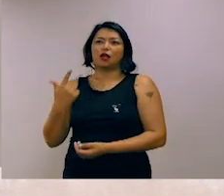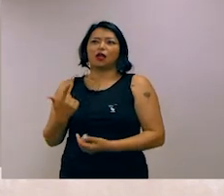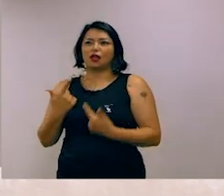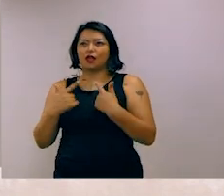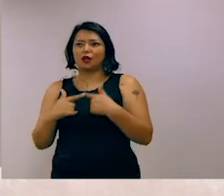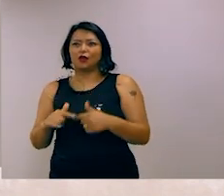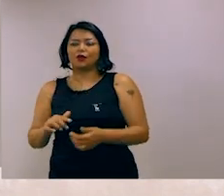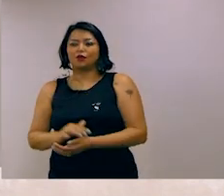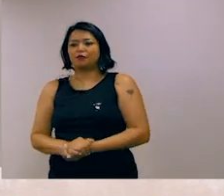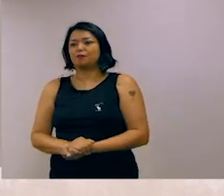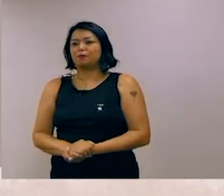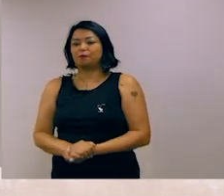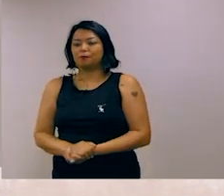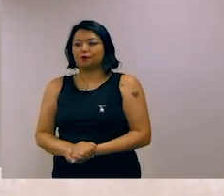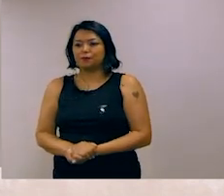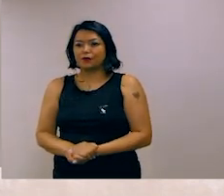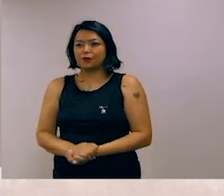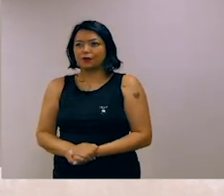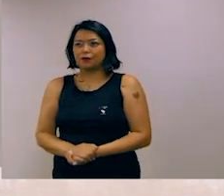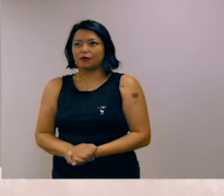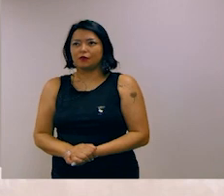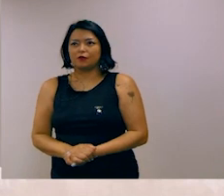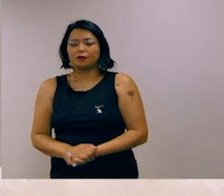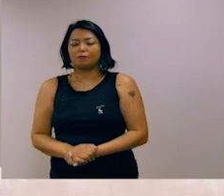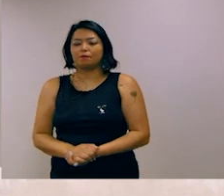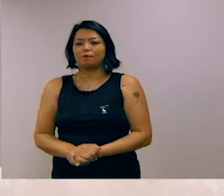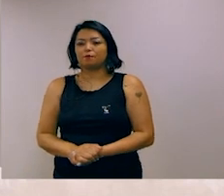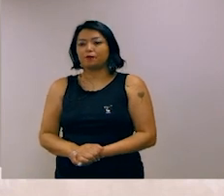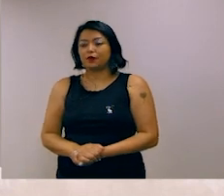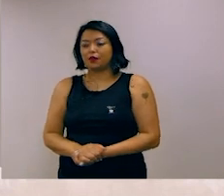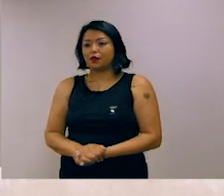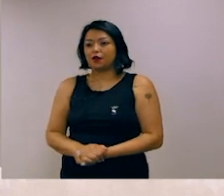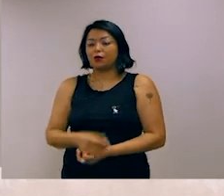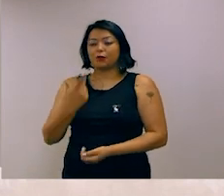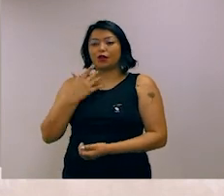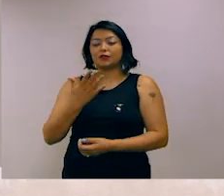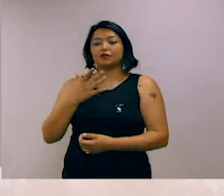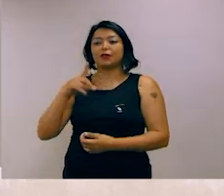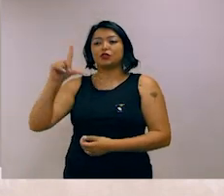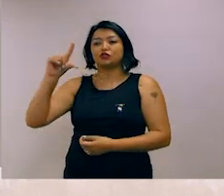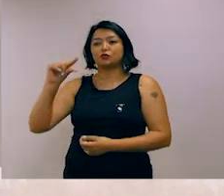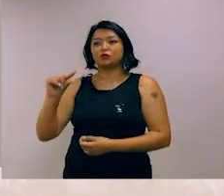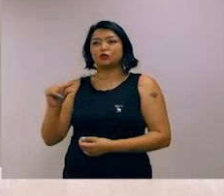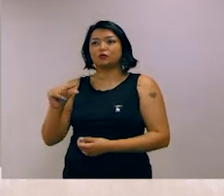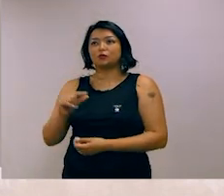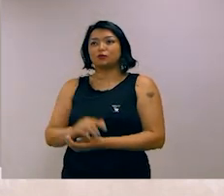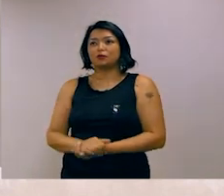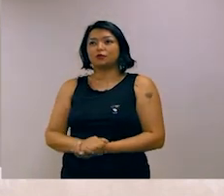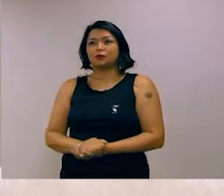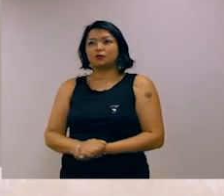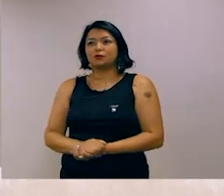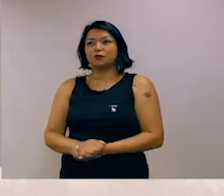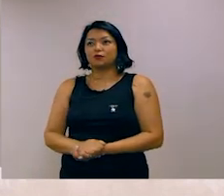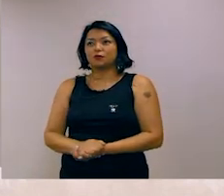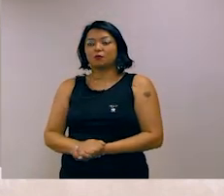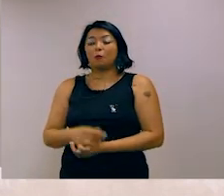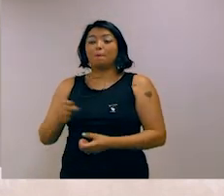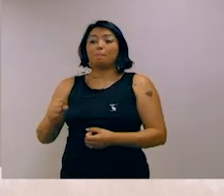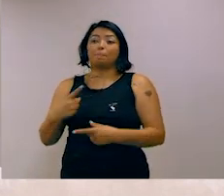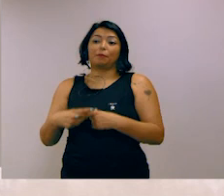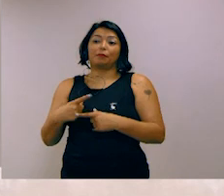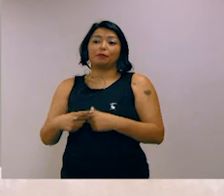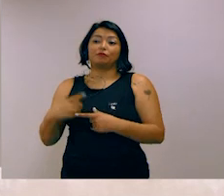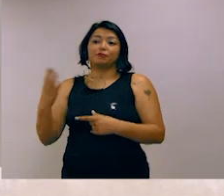friction, because now you have to, if you want to drink more, you have to specifically ask for a larger cup, maybe pay a little